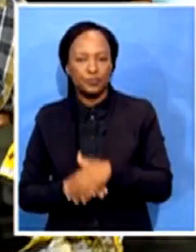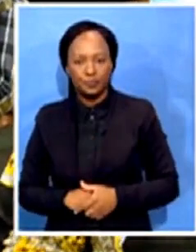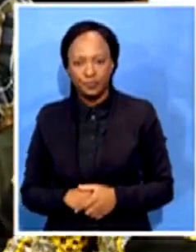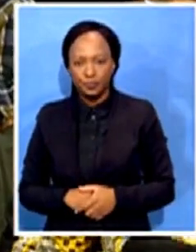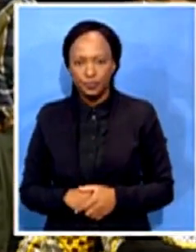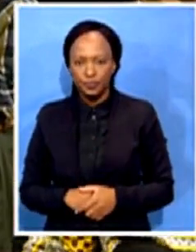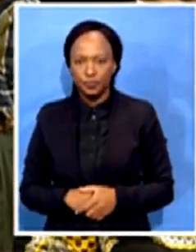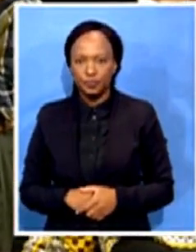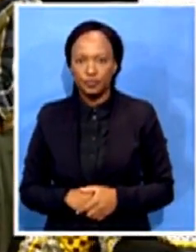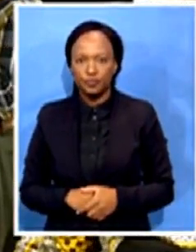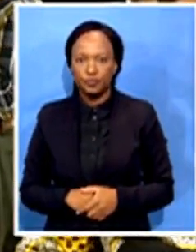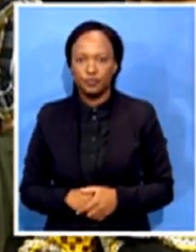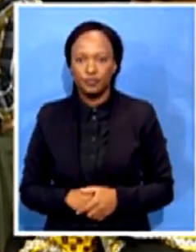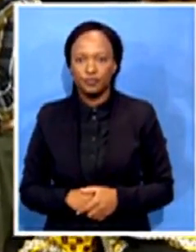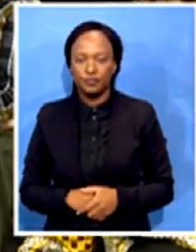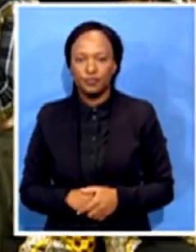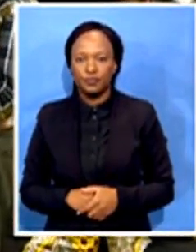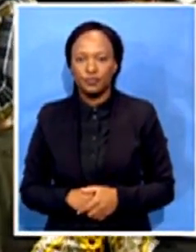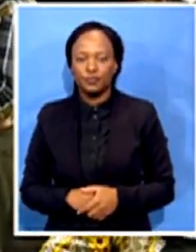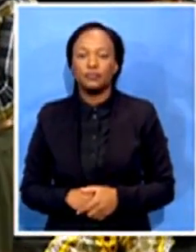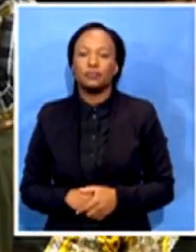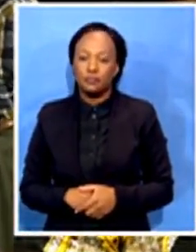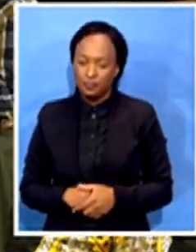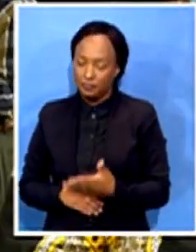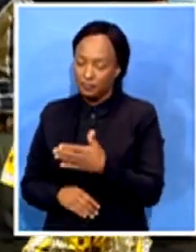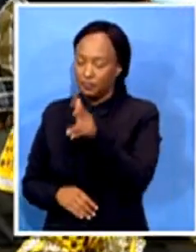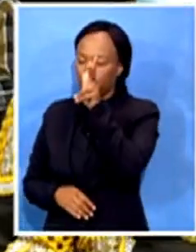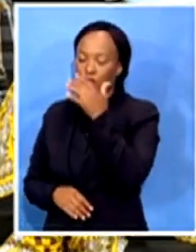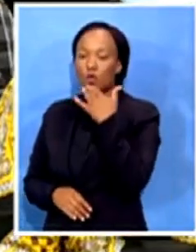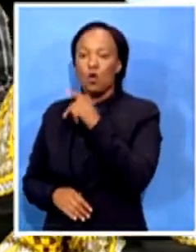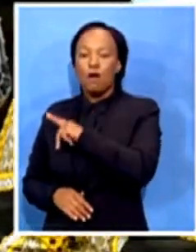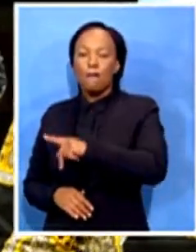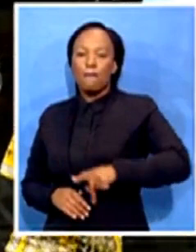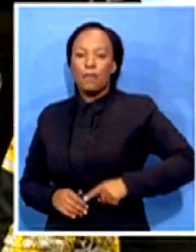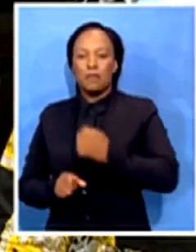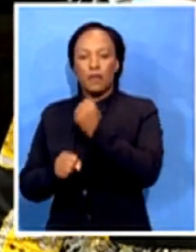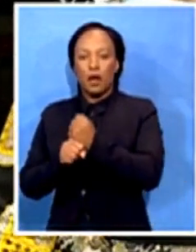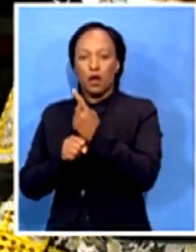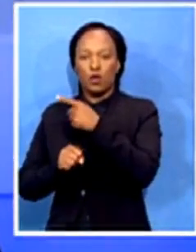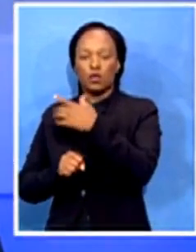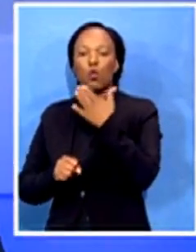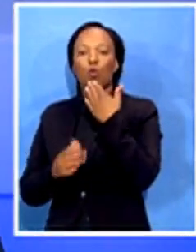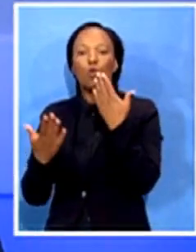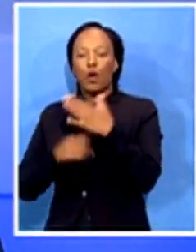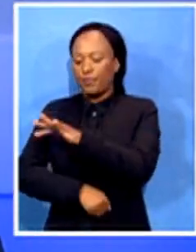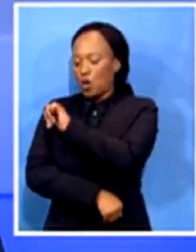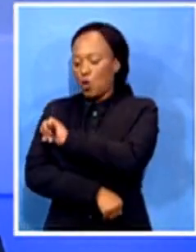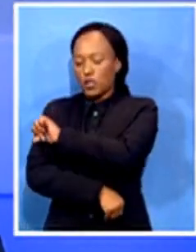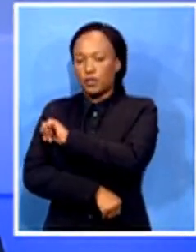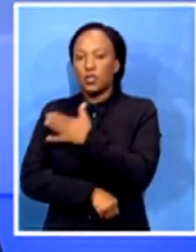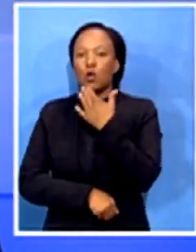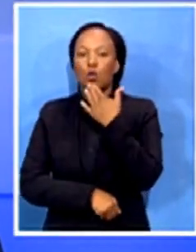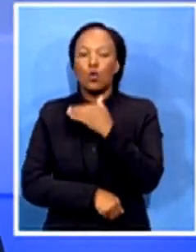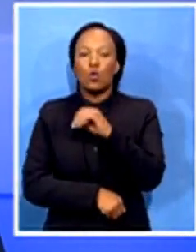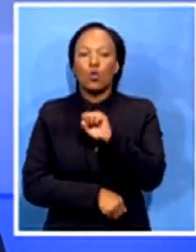Well, you have the Premier of Gauteng, David Makura, at the Steve Biko Academic Hospital in Tshwane this morning,